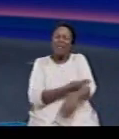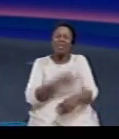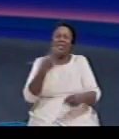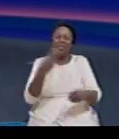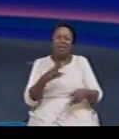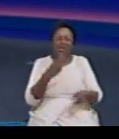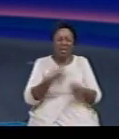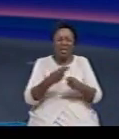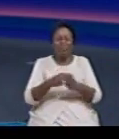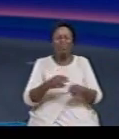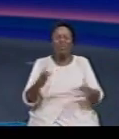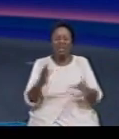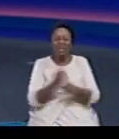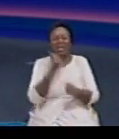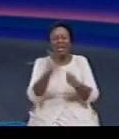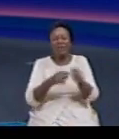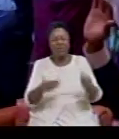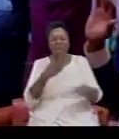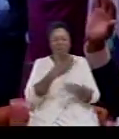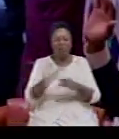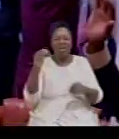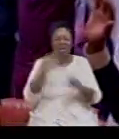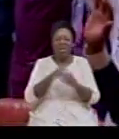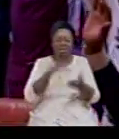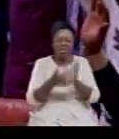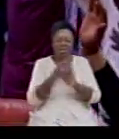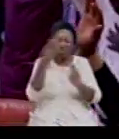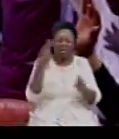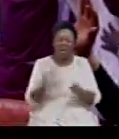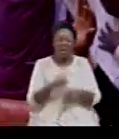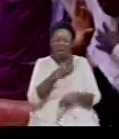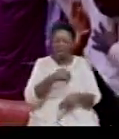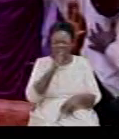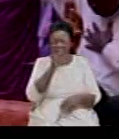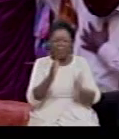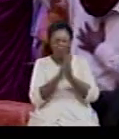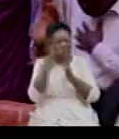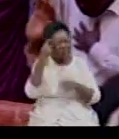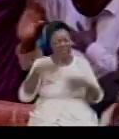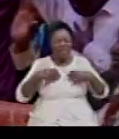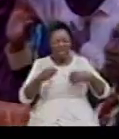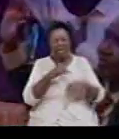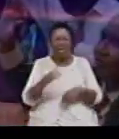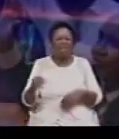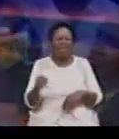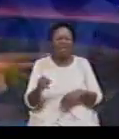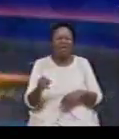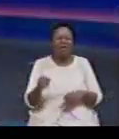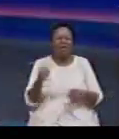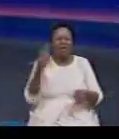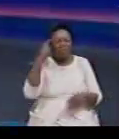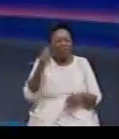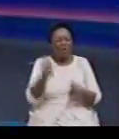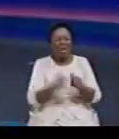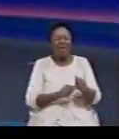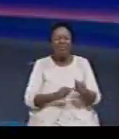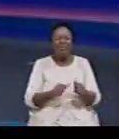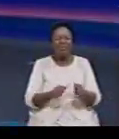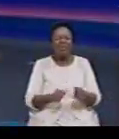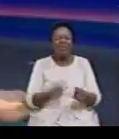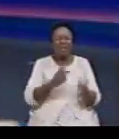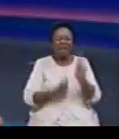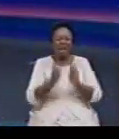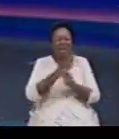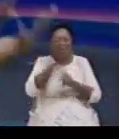take everything away in Jesus' name. I pray that the healing for every form of